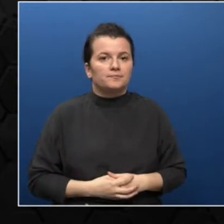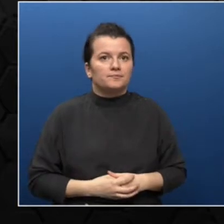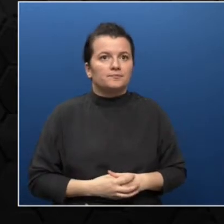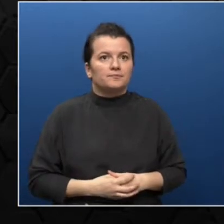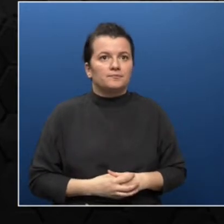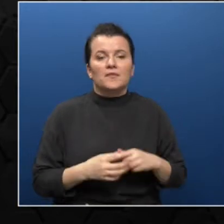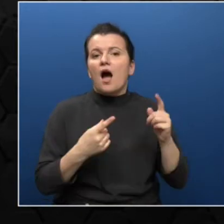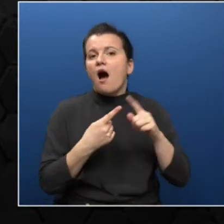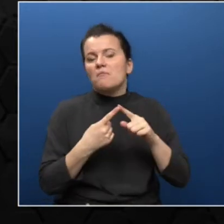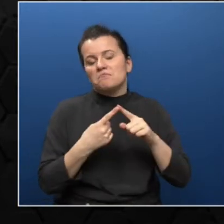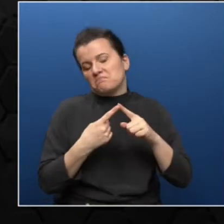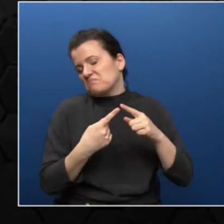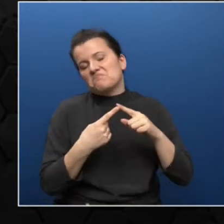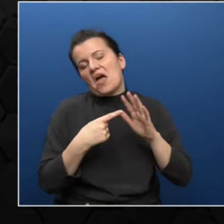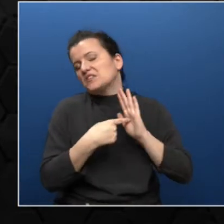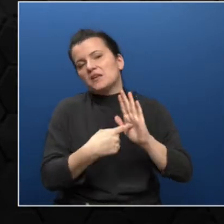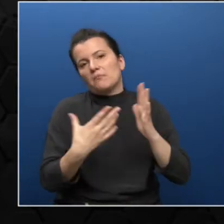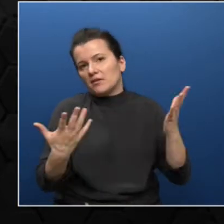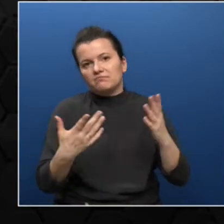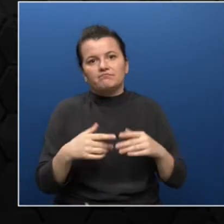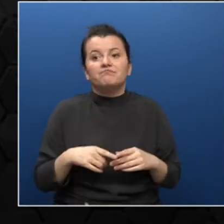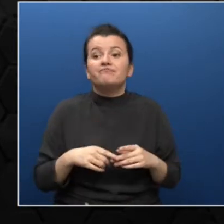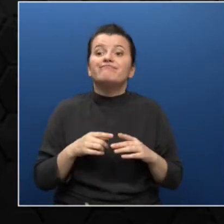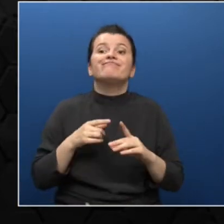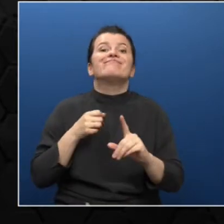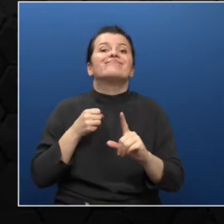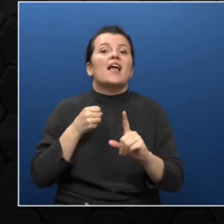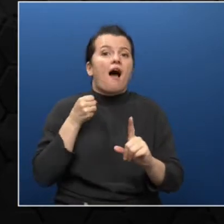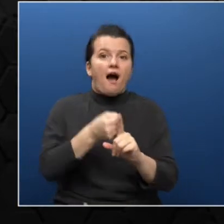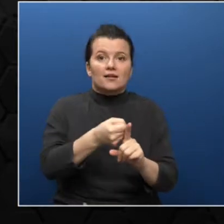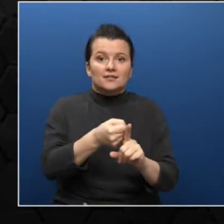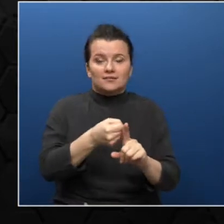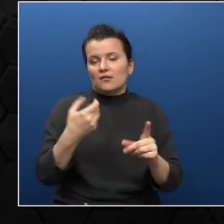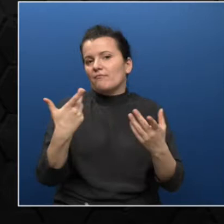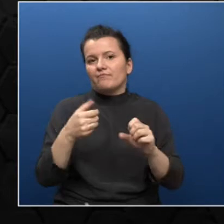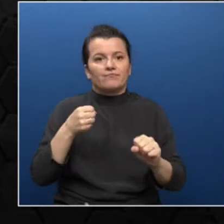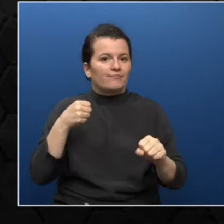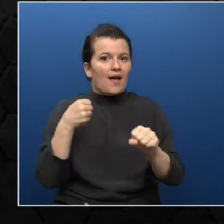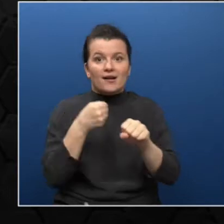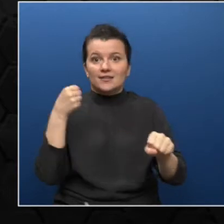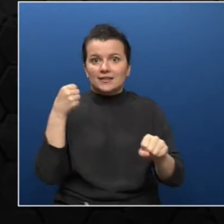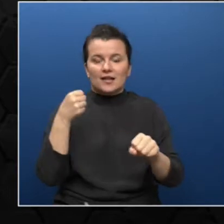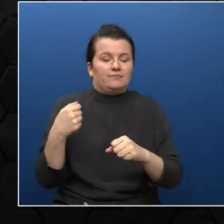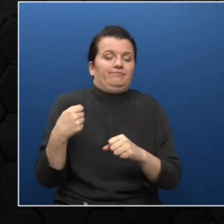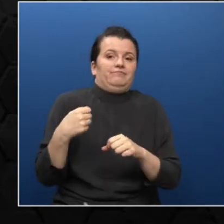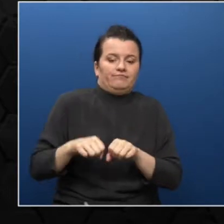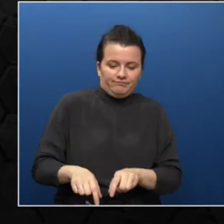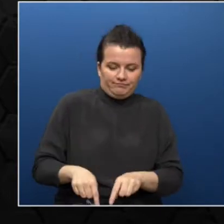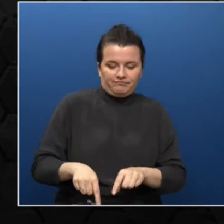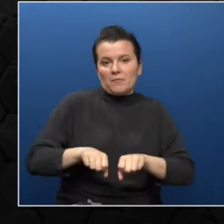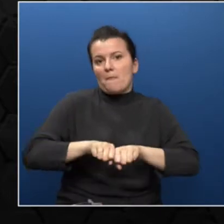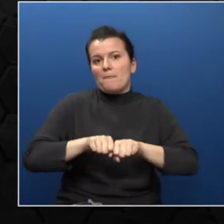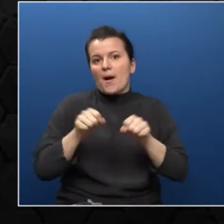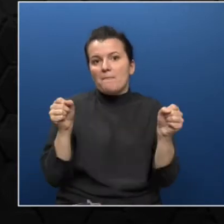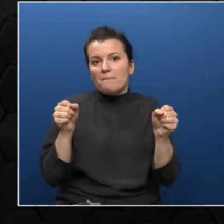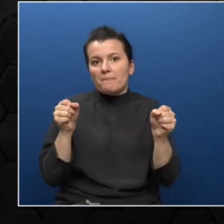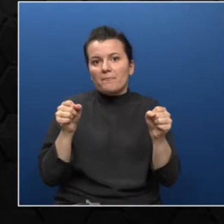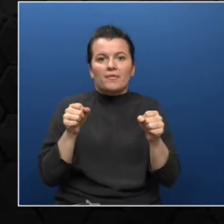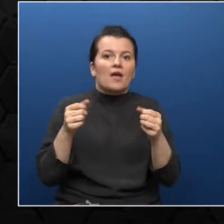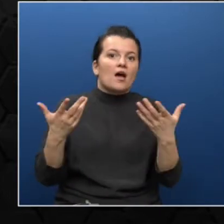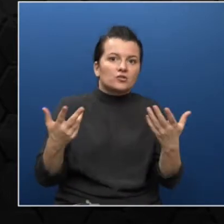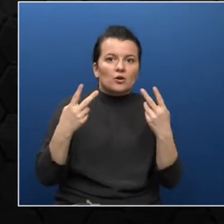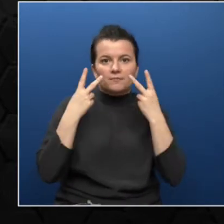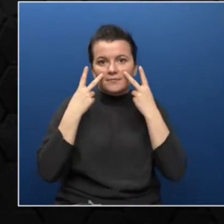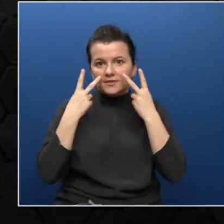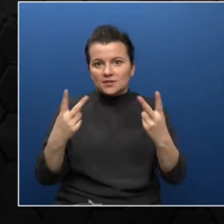accident, so maybe they are recovering. So we want to use this technology in order to like monitor how they